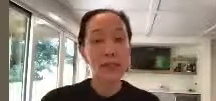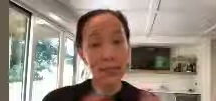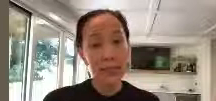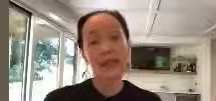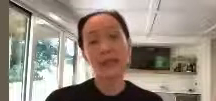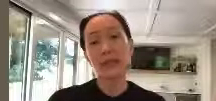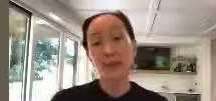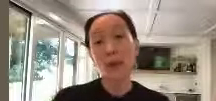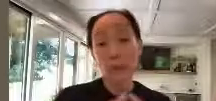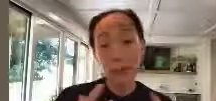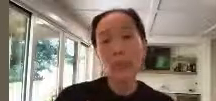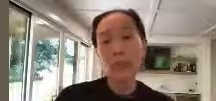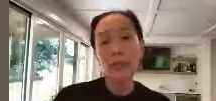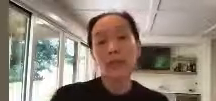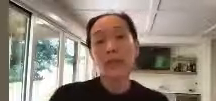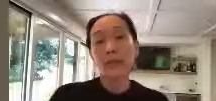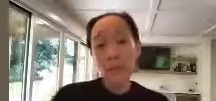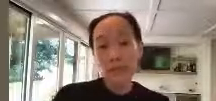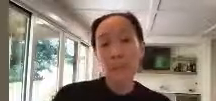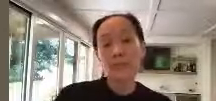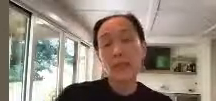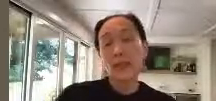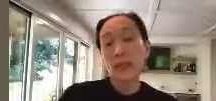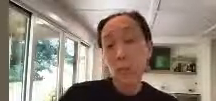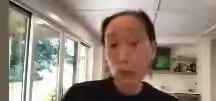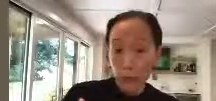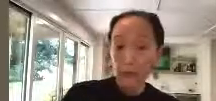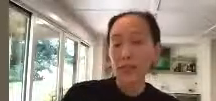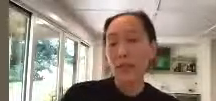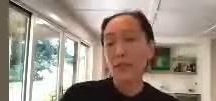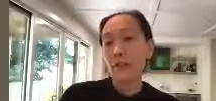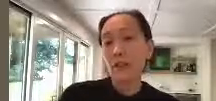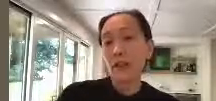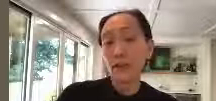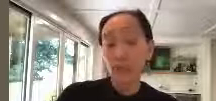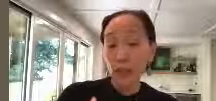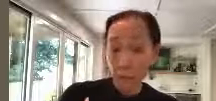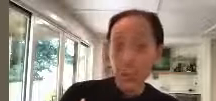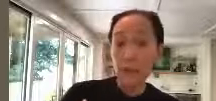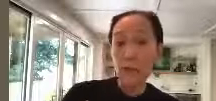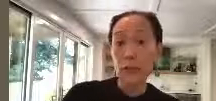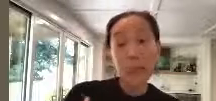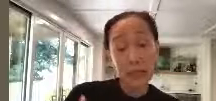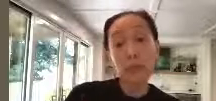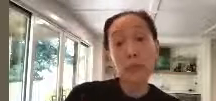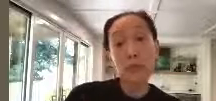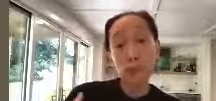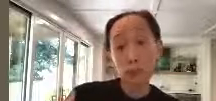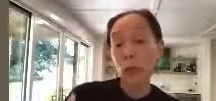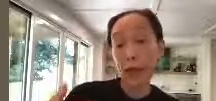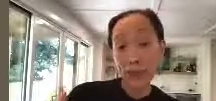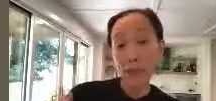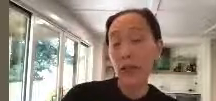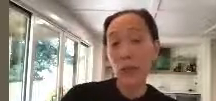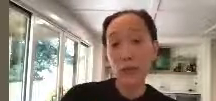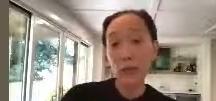it indicates is that when we build teams that are more representative, that are diverse, those teams will